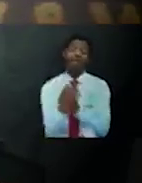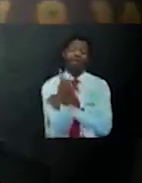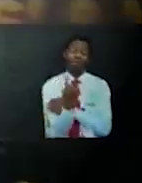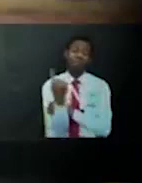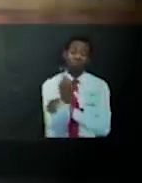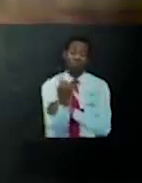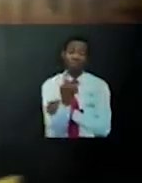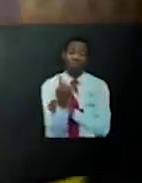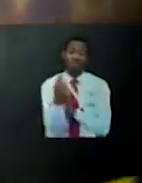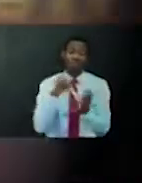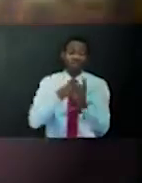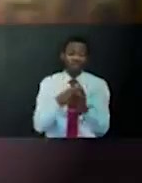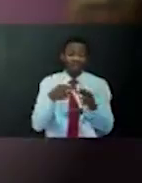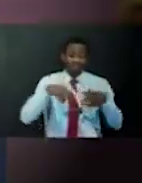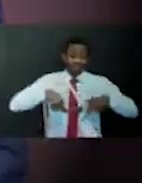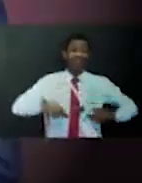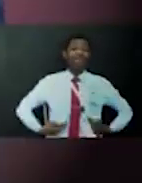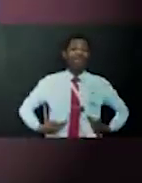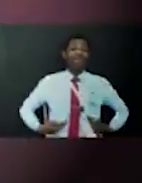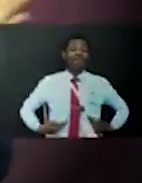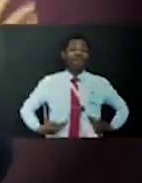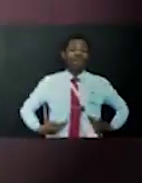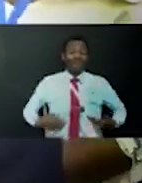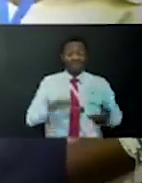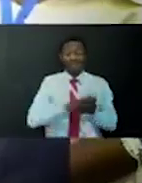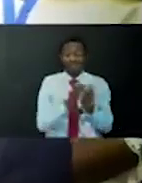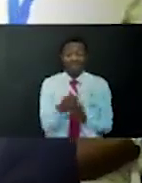you retire, you'll be alone, cry.